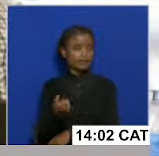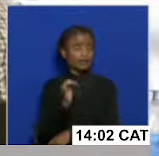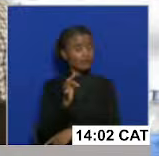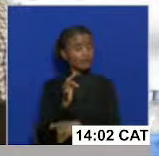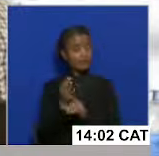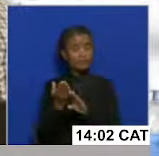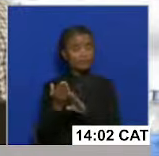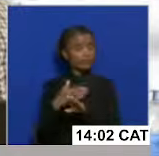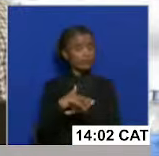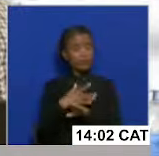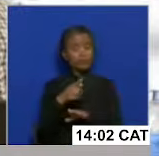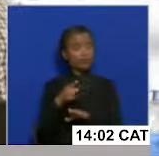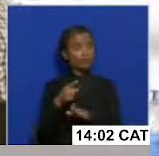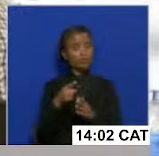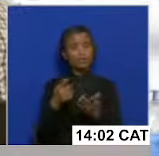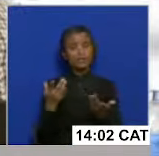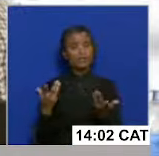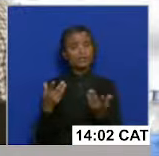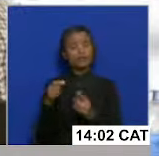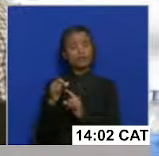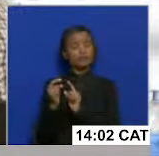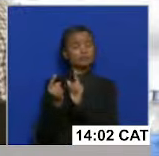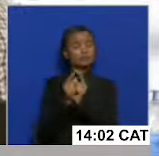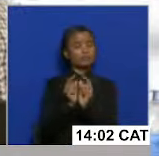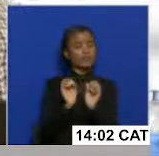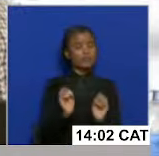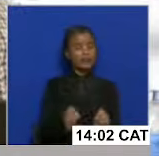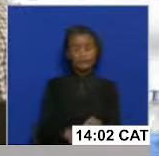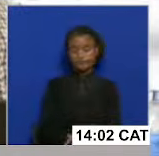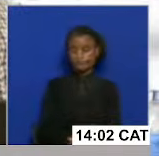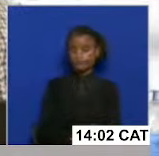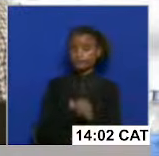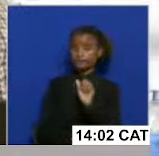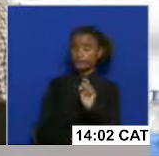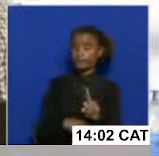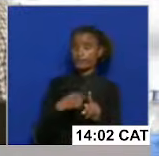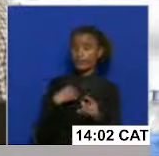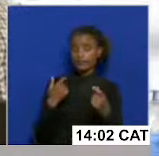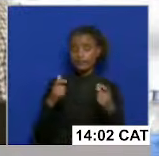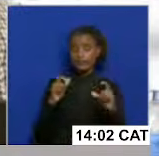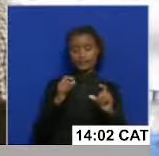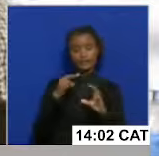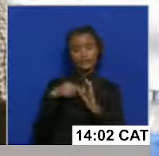Okay, can I read this paragraph again? I'm sorry.